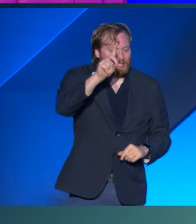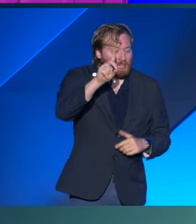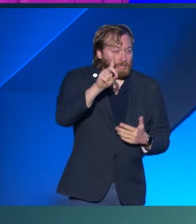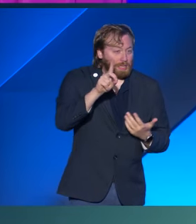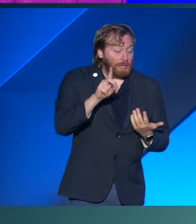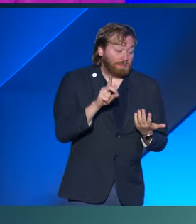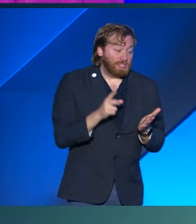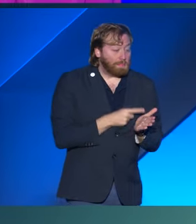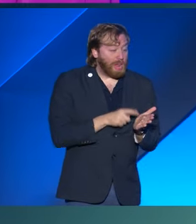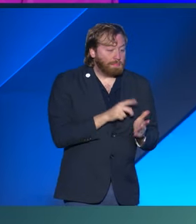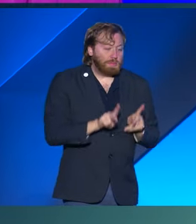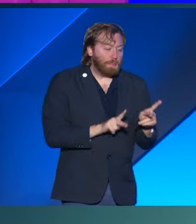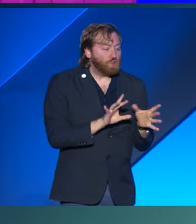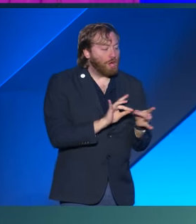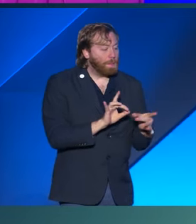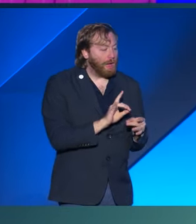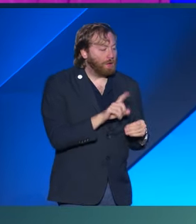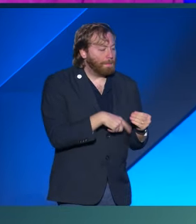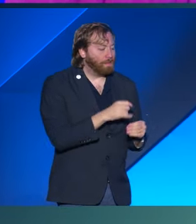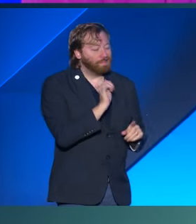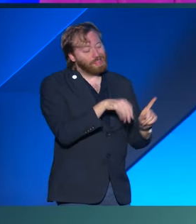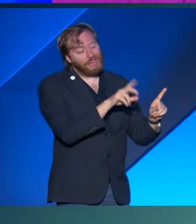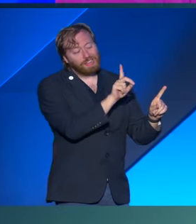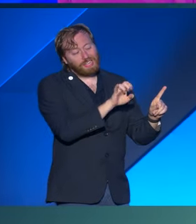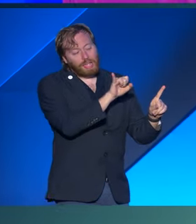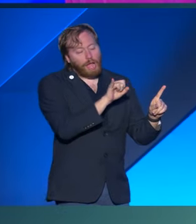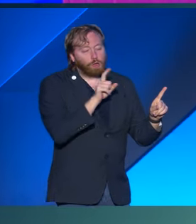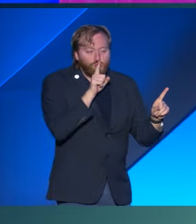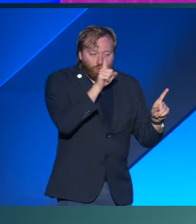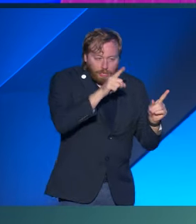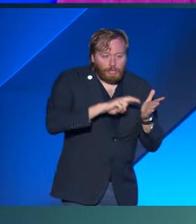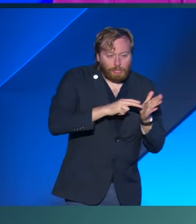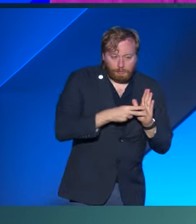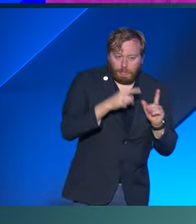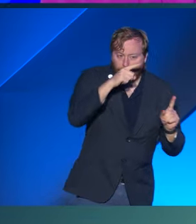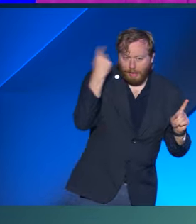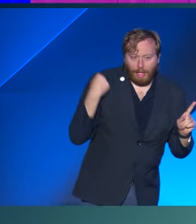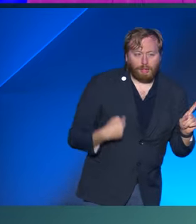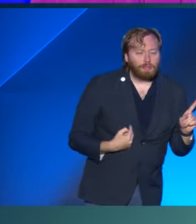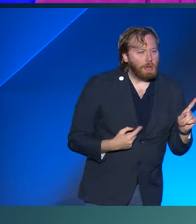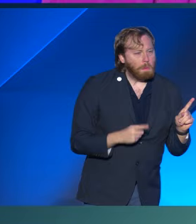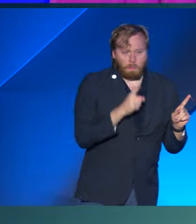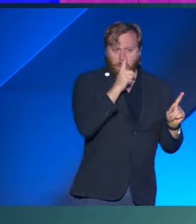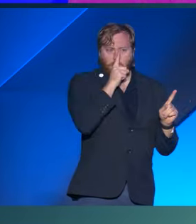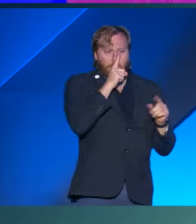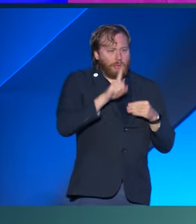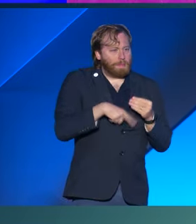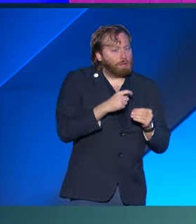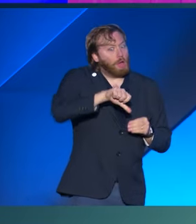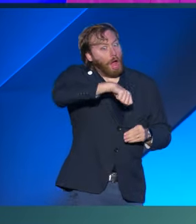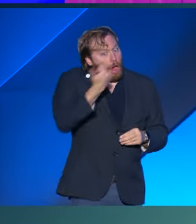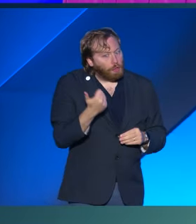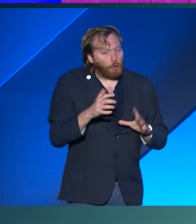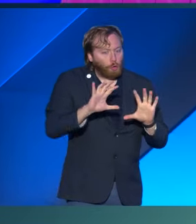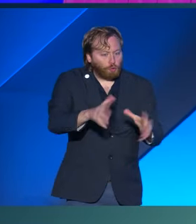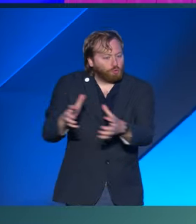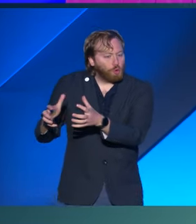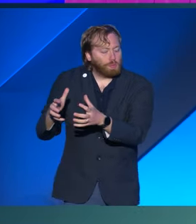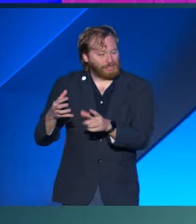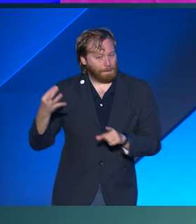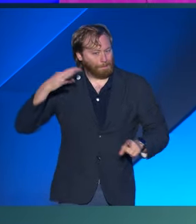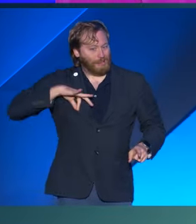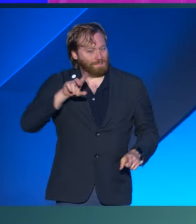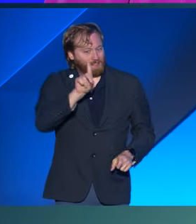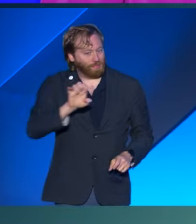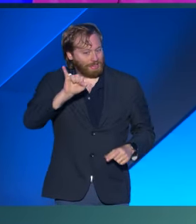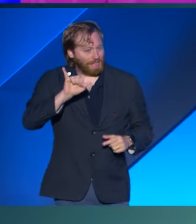black. We rarely hear about the other groups that DEI programming benefits. And many